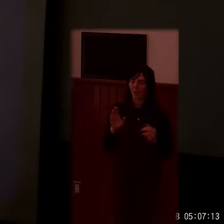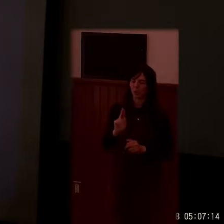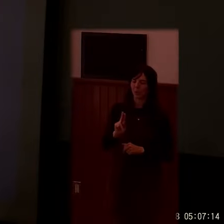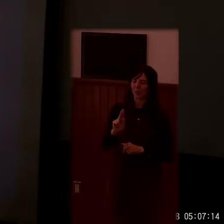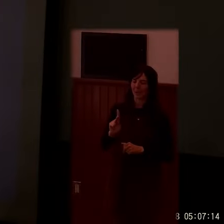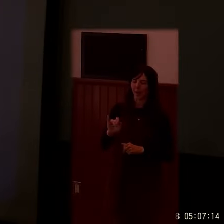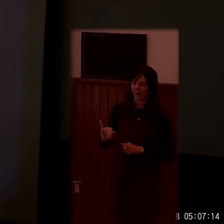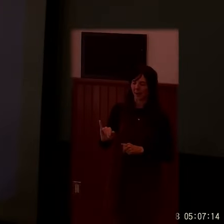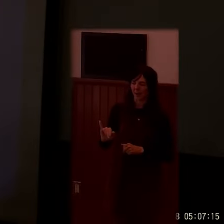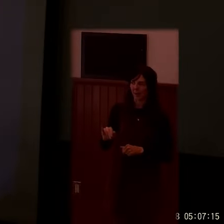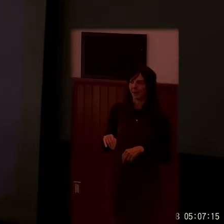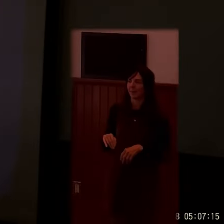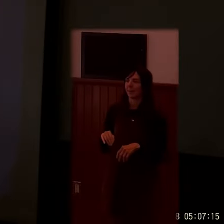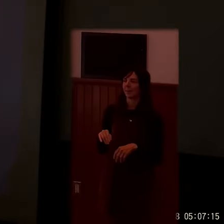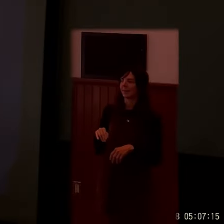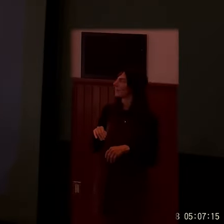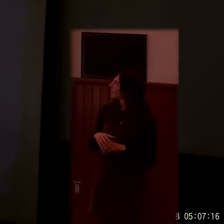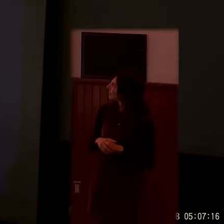virus becoming.